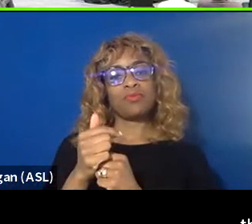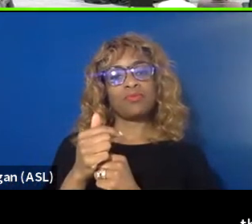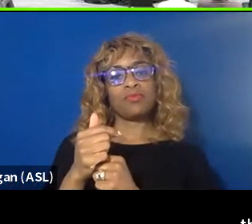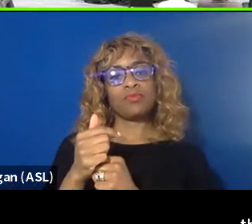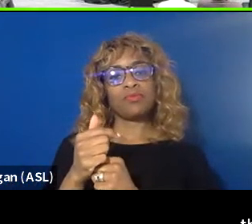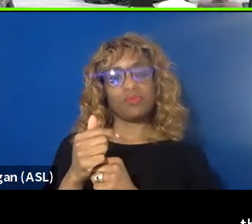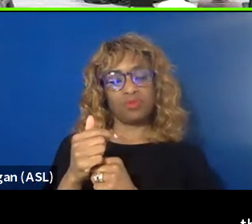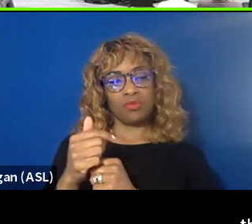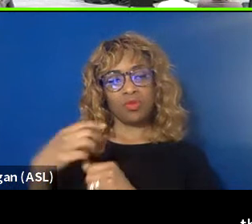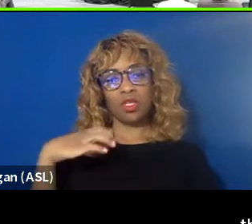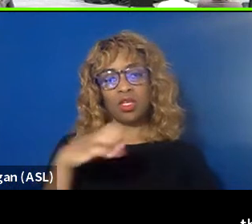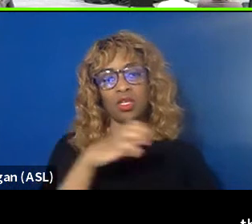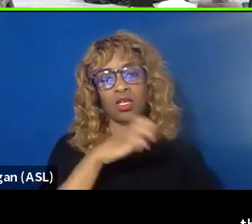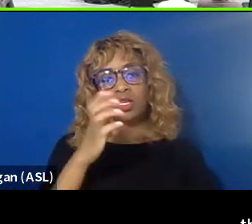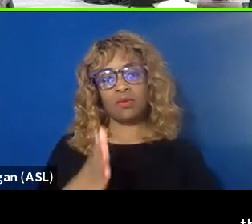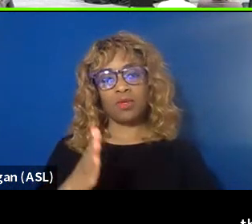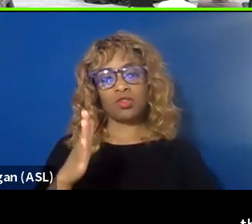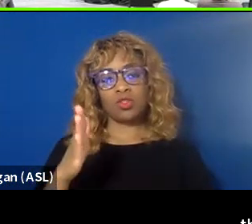Second.